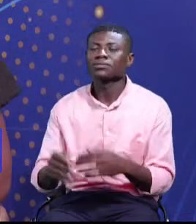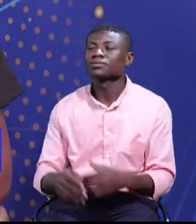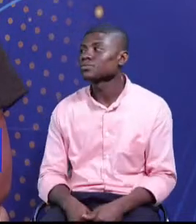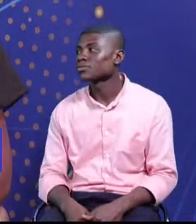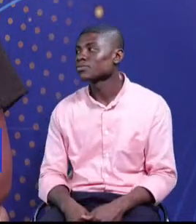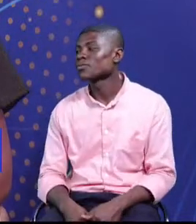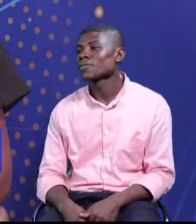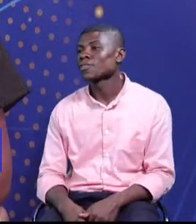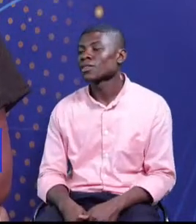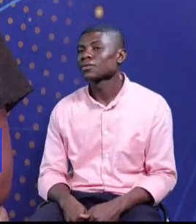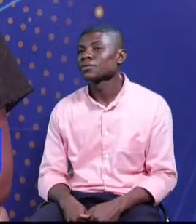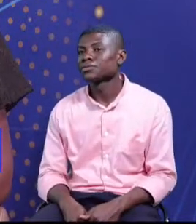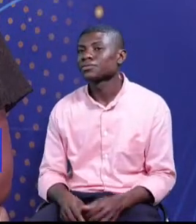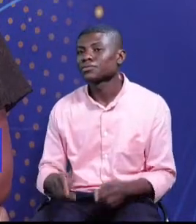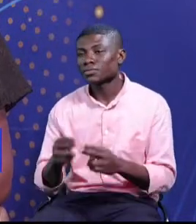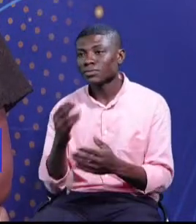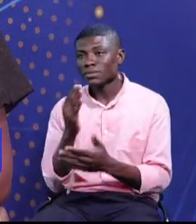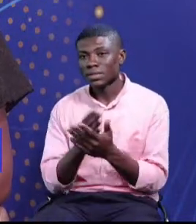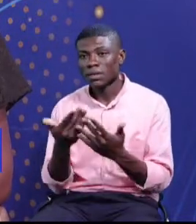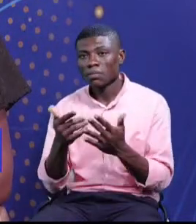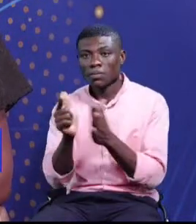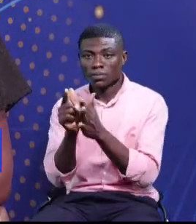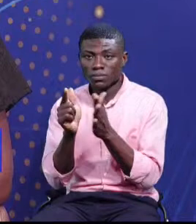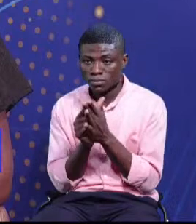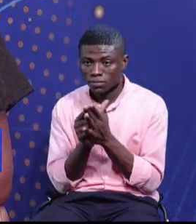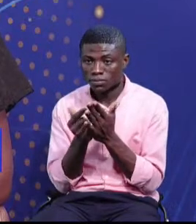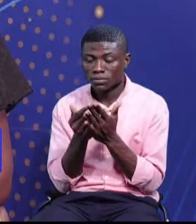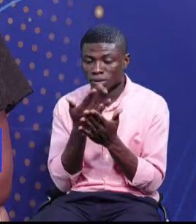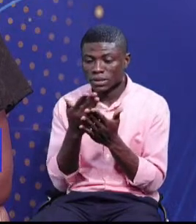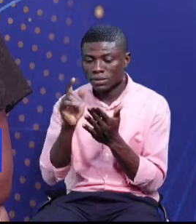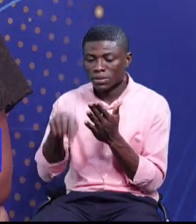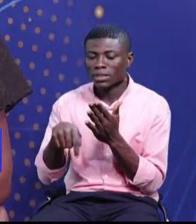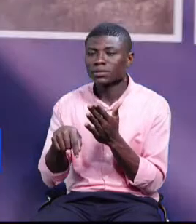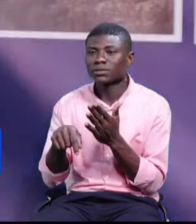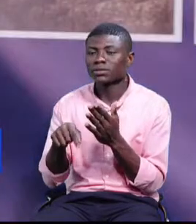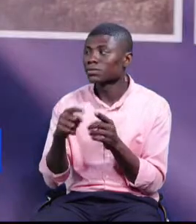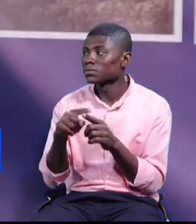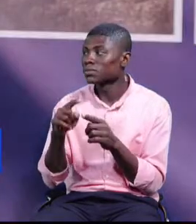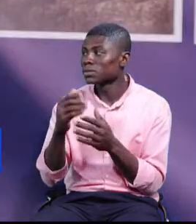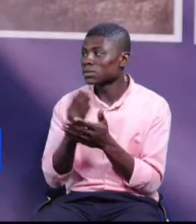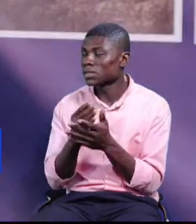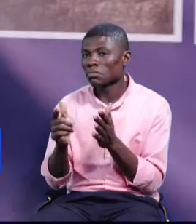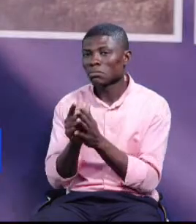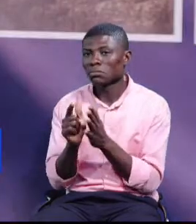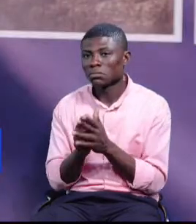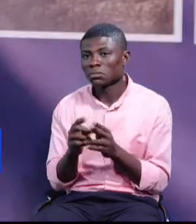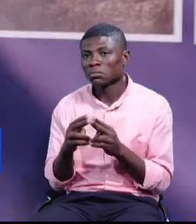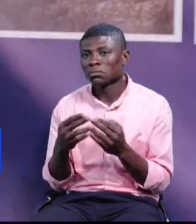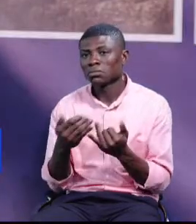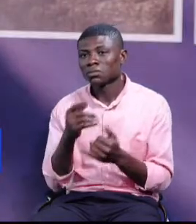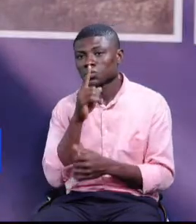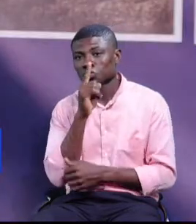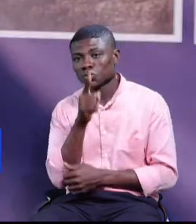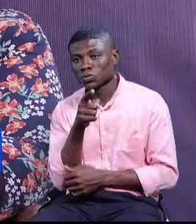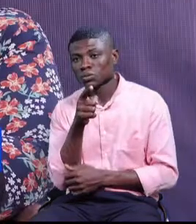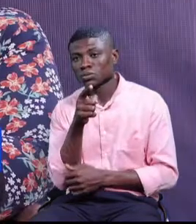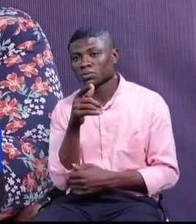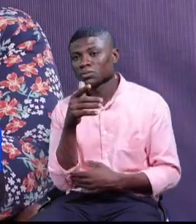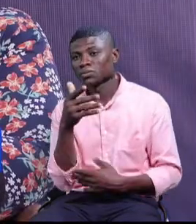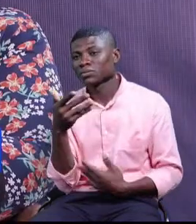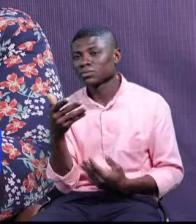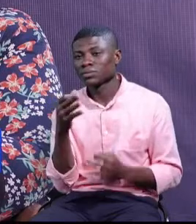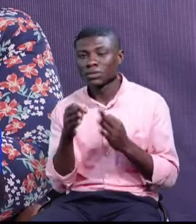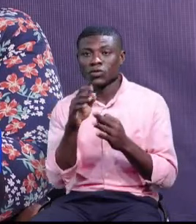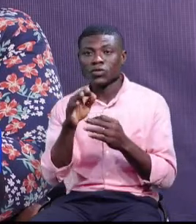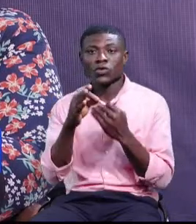Okay, so some of the legal rudiments, take us through some of them. Yeah, so of course, if